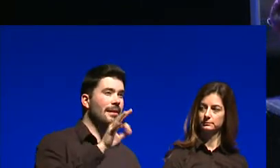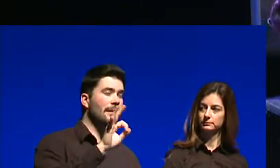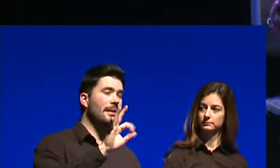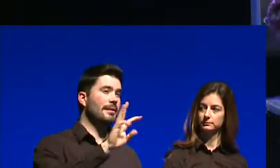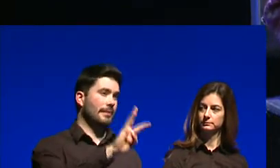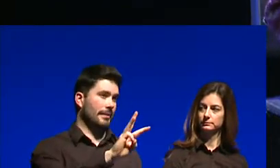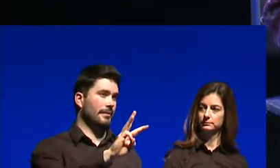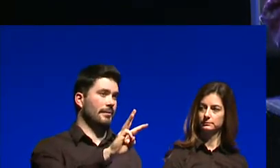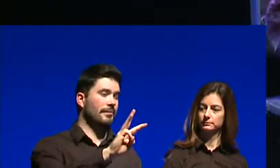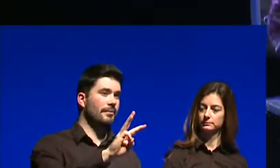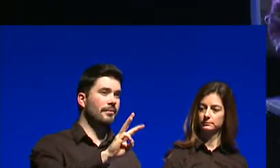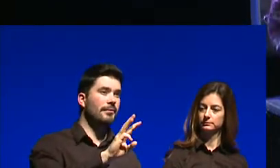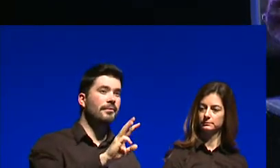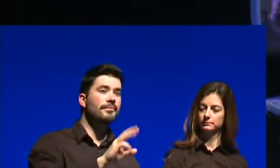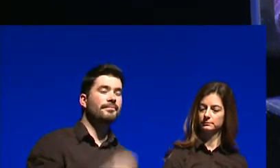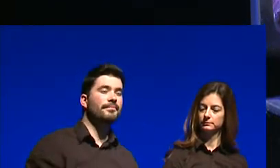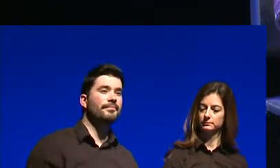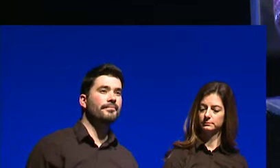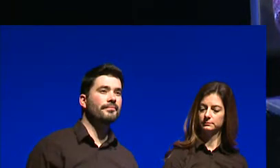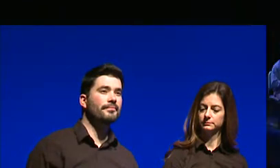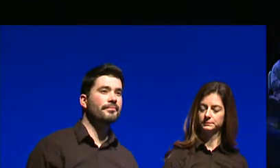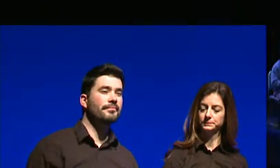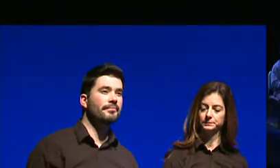haftumin farzand khanavadai khud hastam.